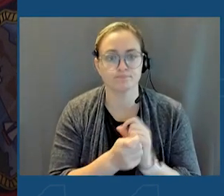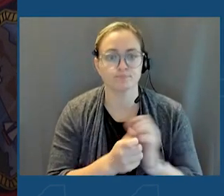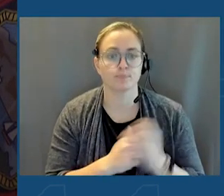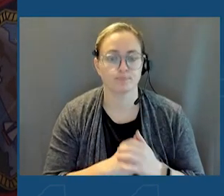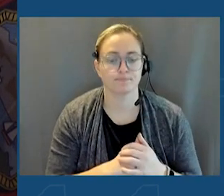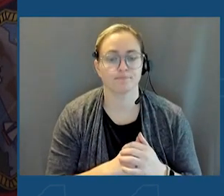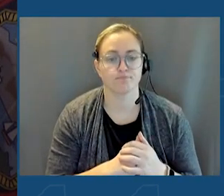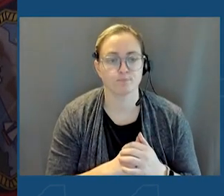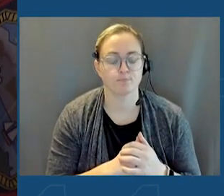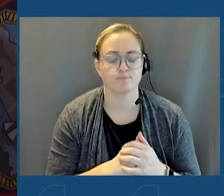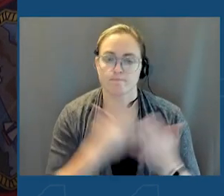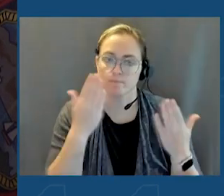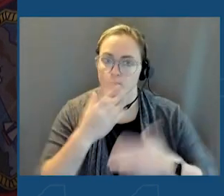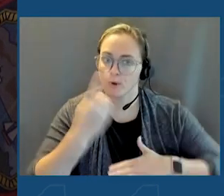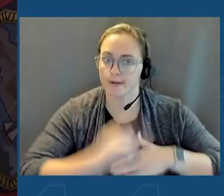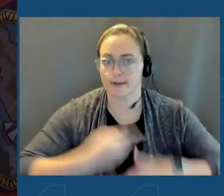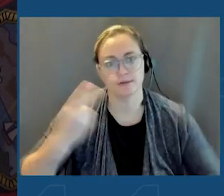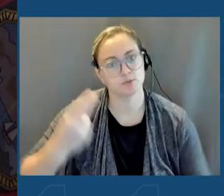It was a dark day in our history.